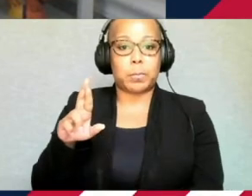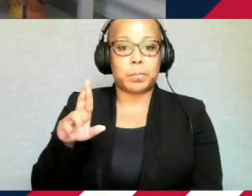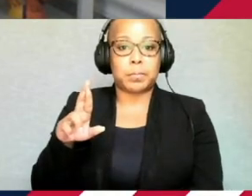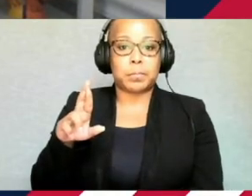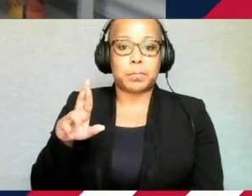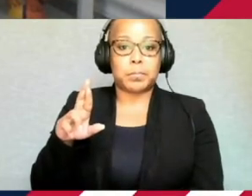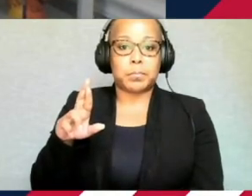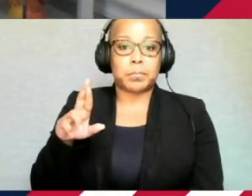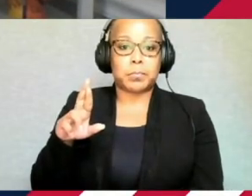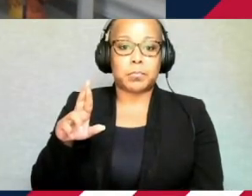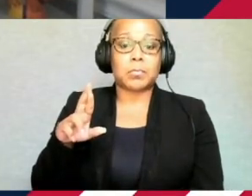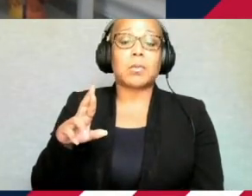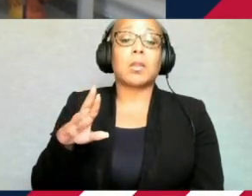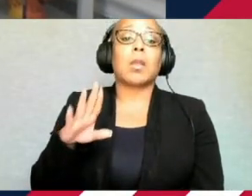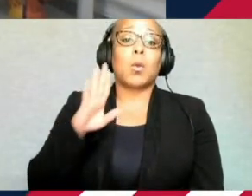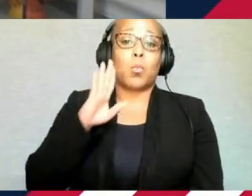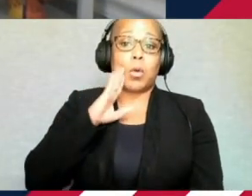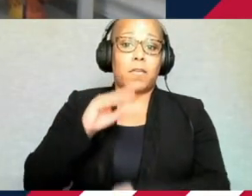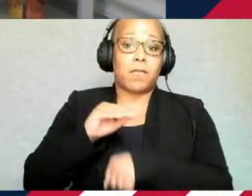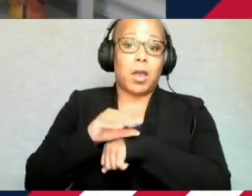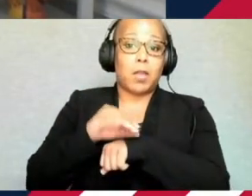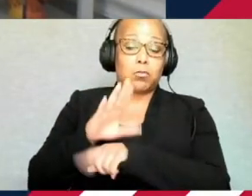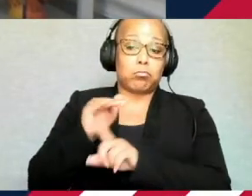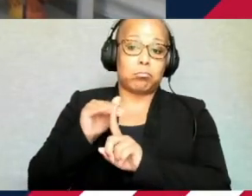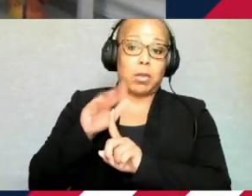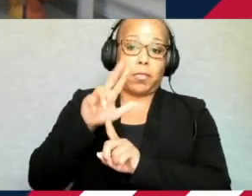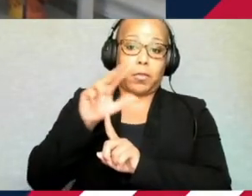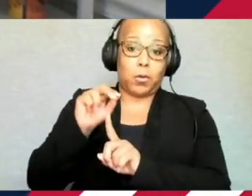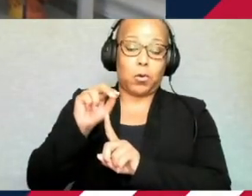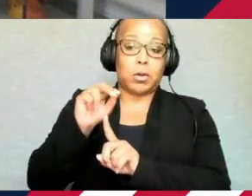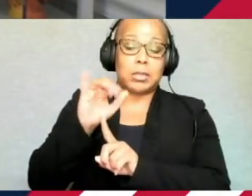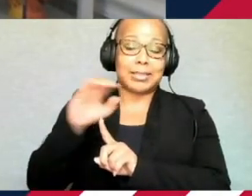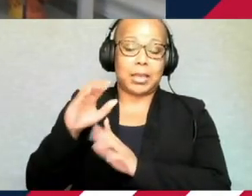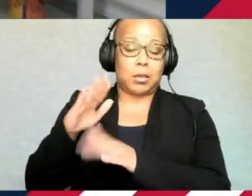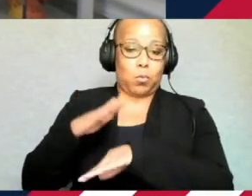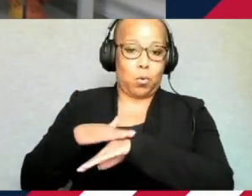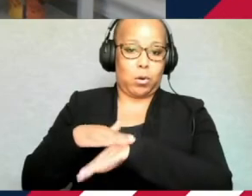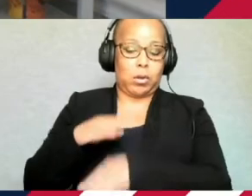We will be advising you at the 30-second warning.